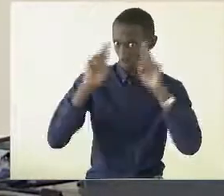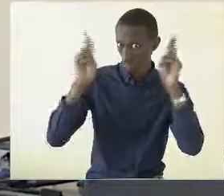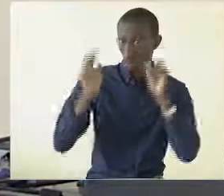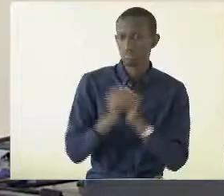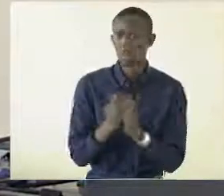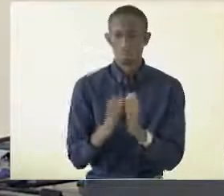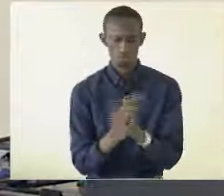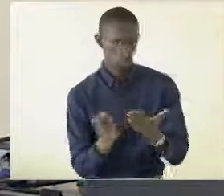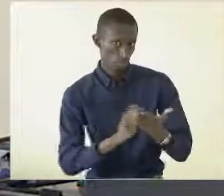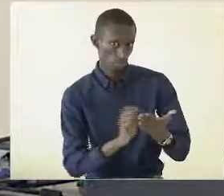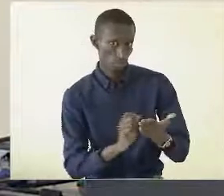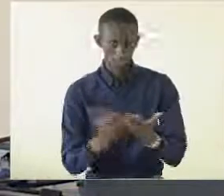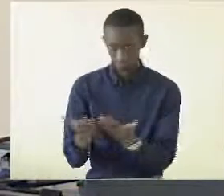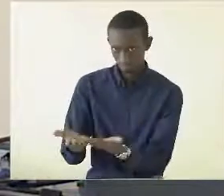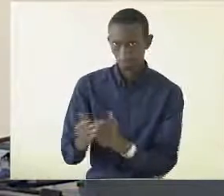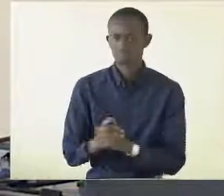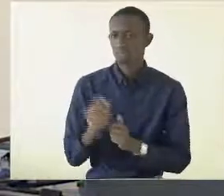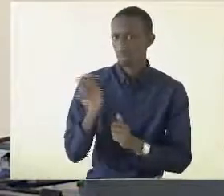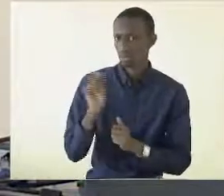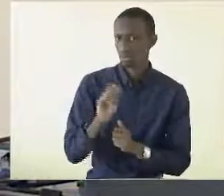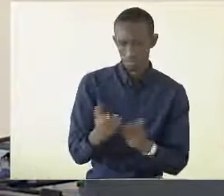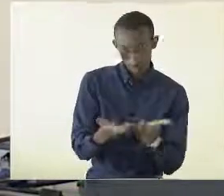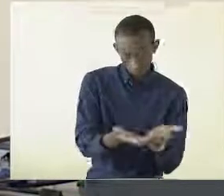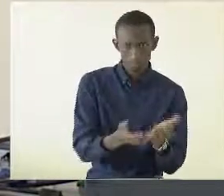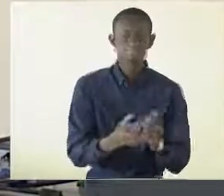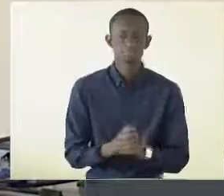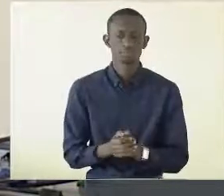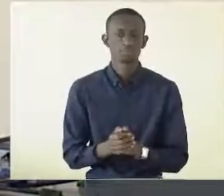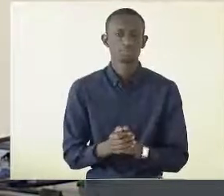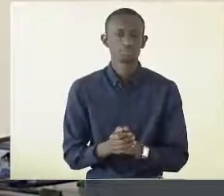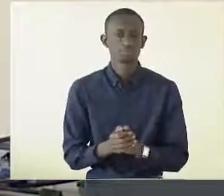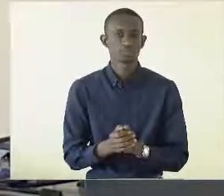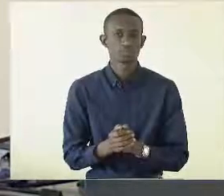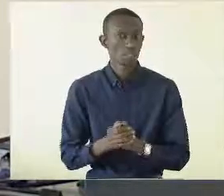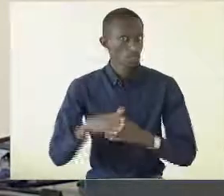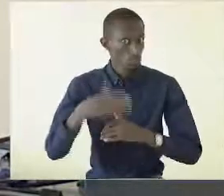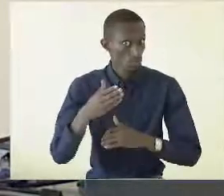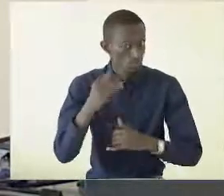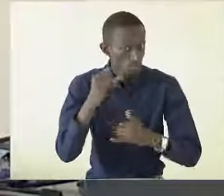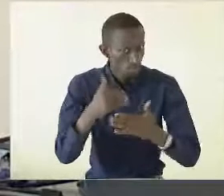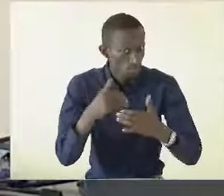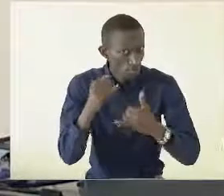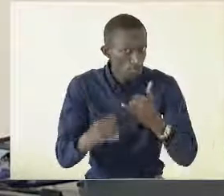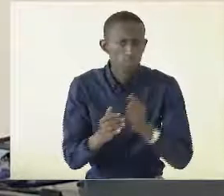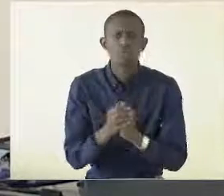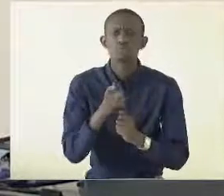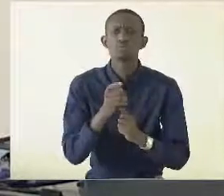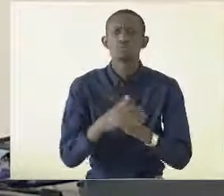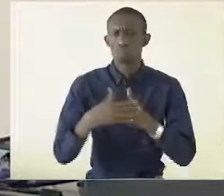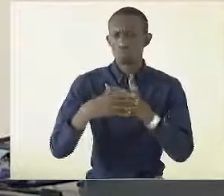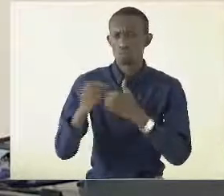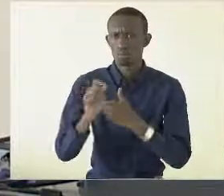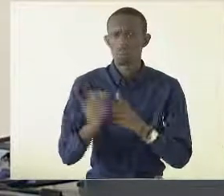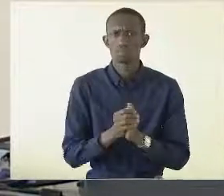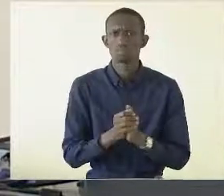so that by the end of this lesson, you will test your level of understanding. That means it will